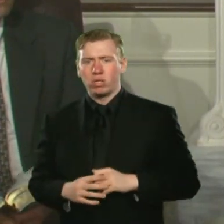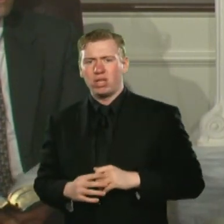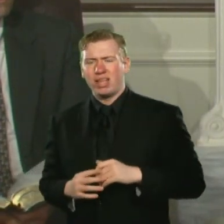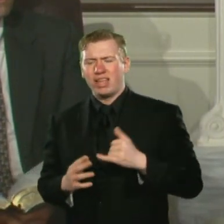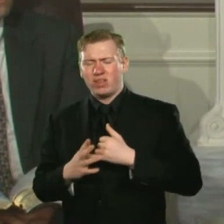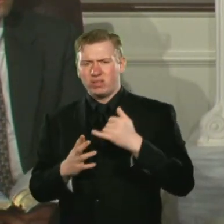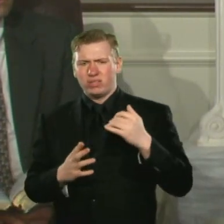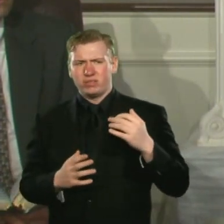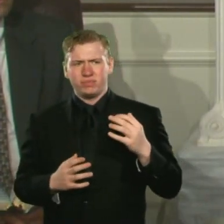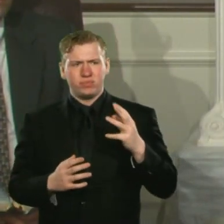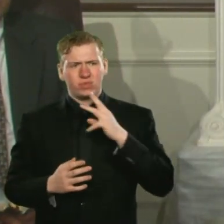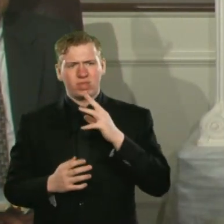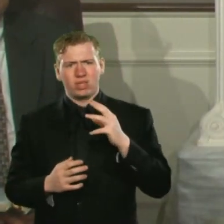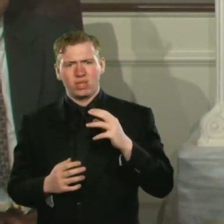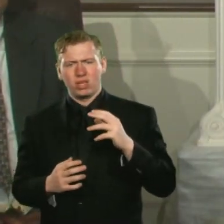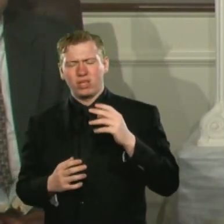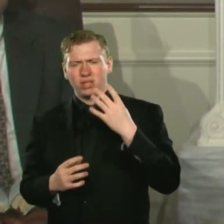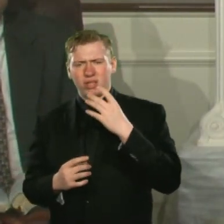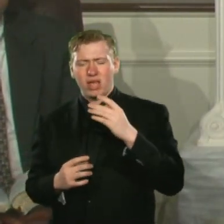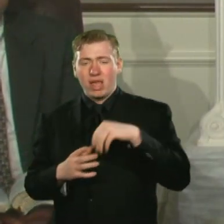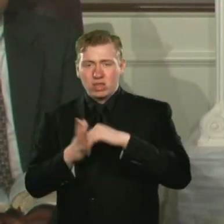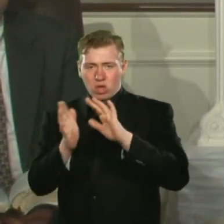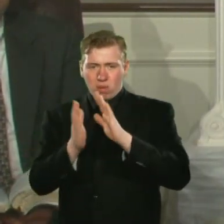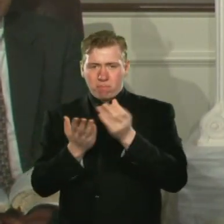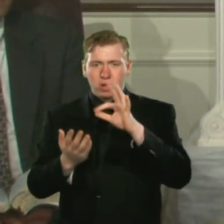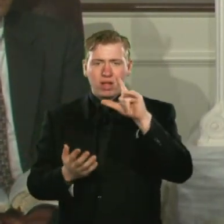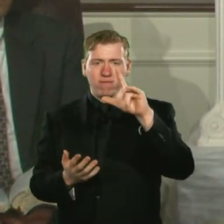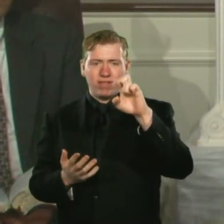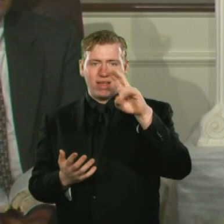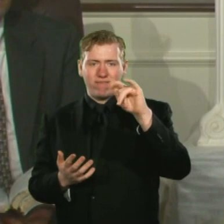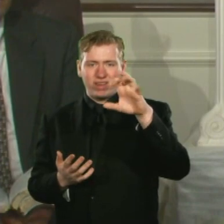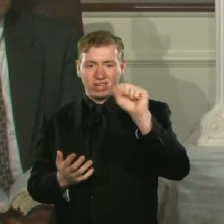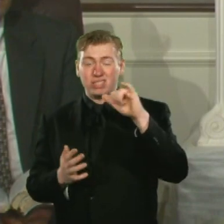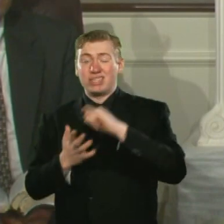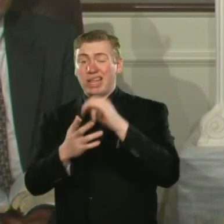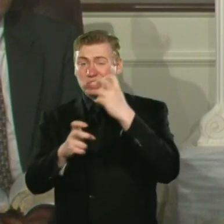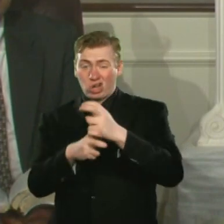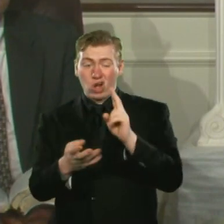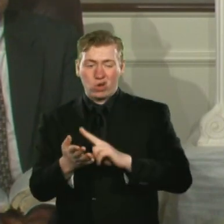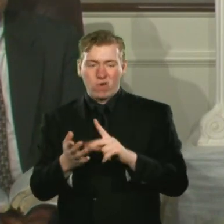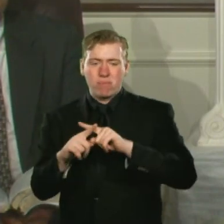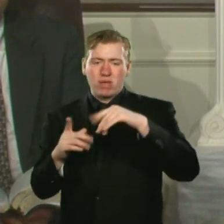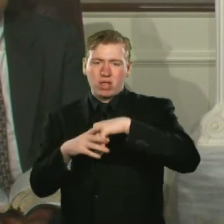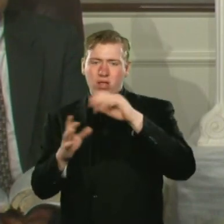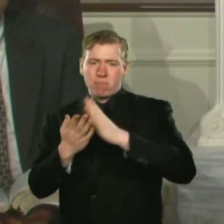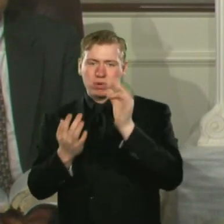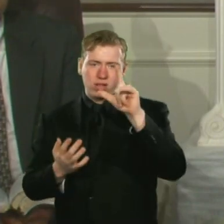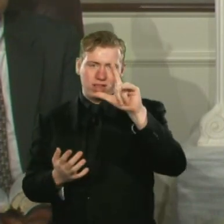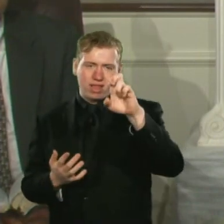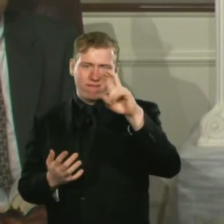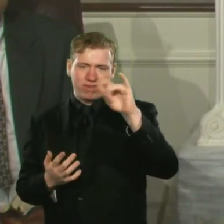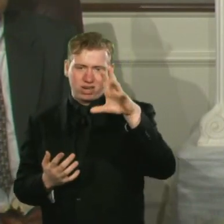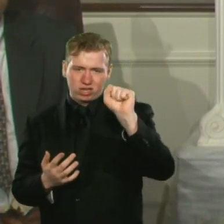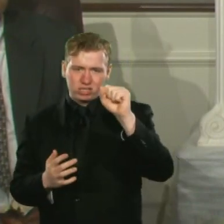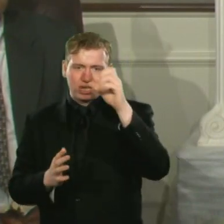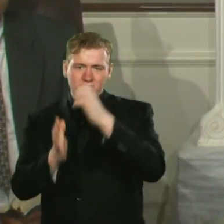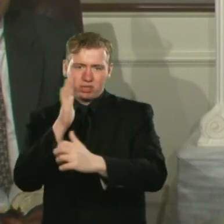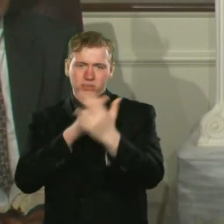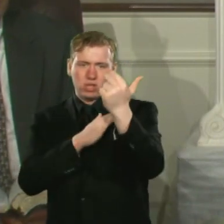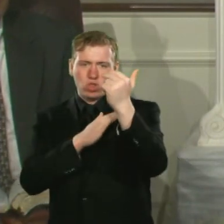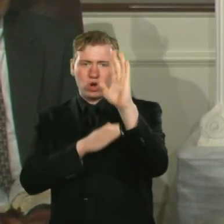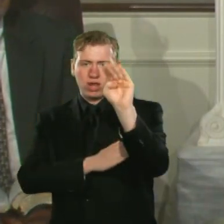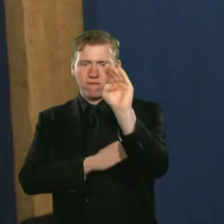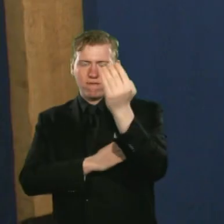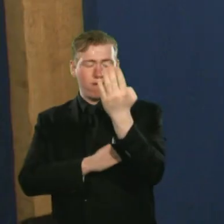thing. In the book of Leviticus, that's hard reading right there. But the book of Leviticus, chapters 13 and